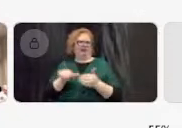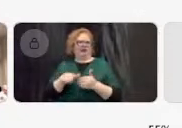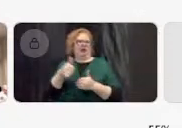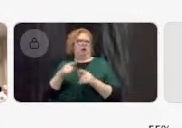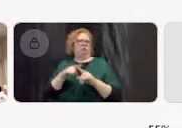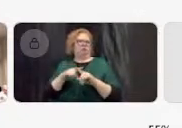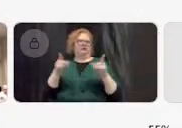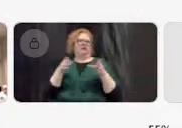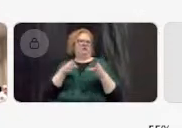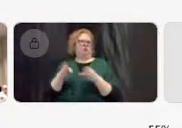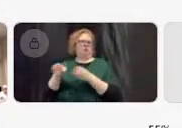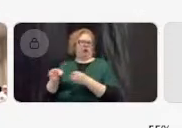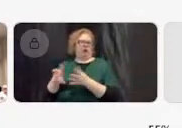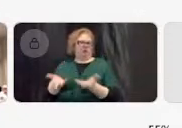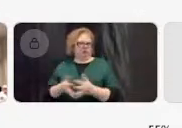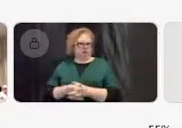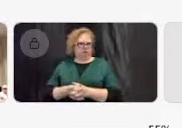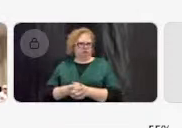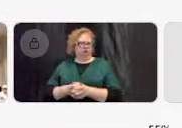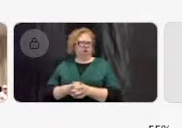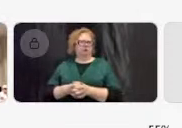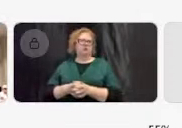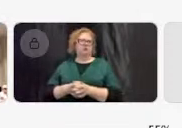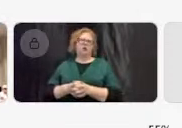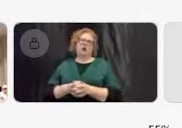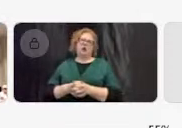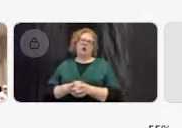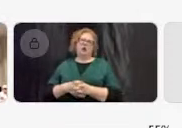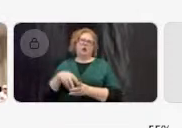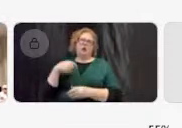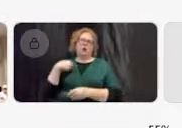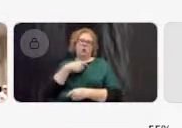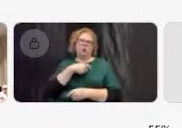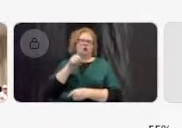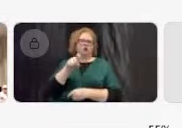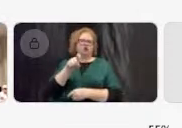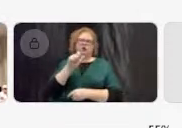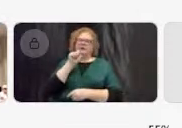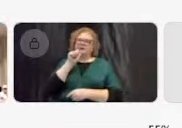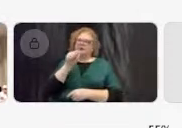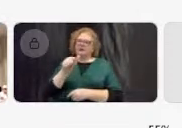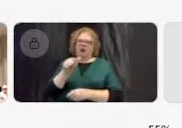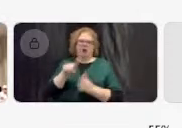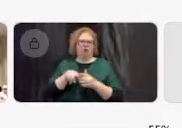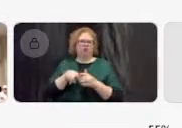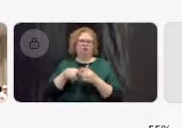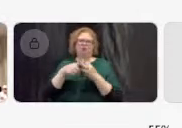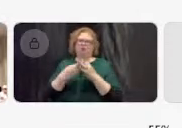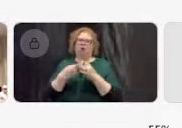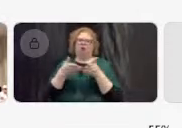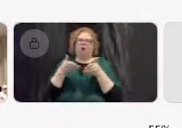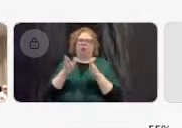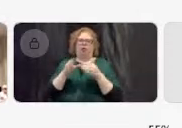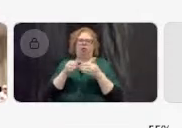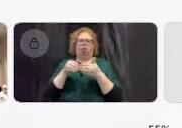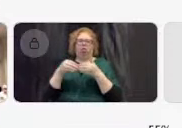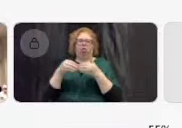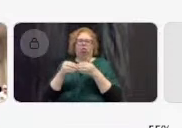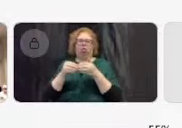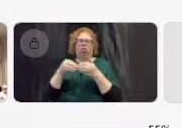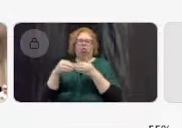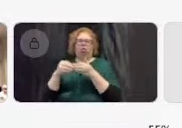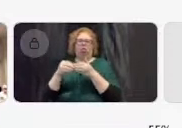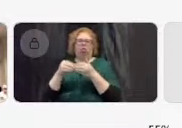Let's not start a breakdown of the fabric of what is a long-standing, stable residential